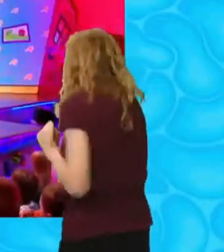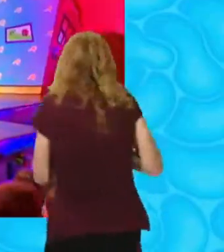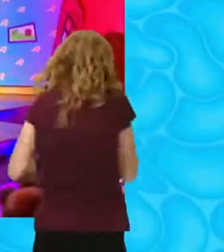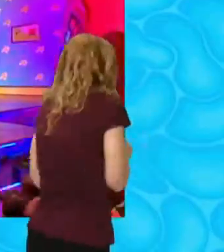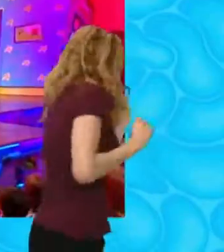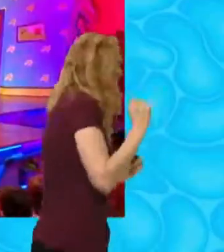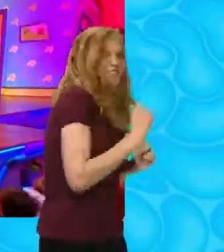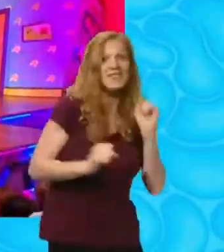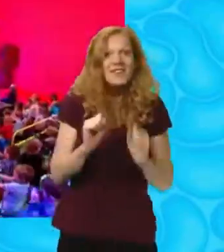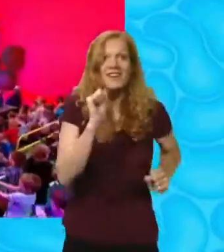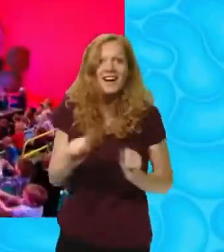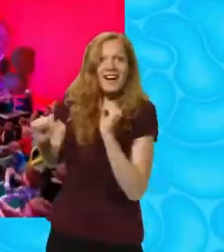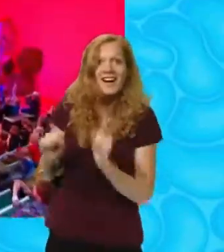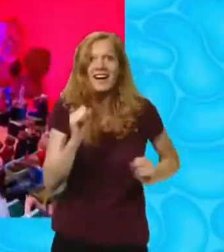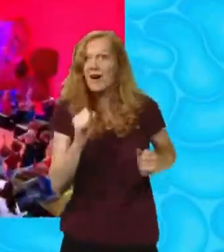about.